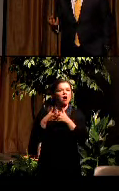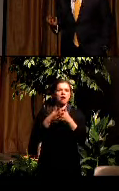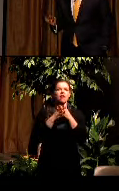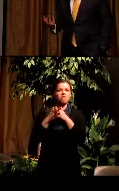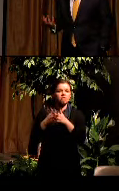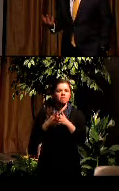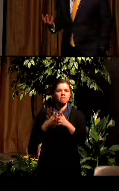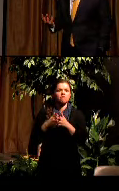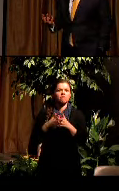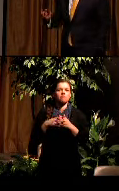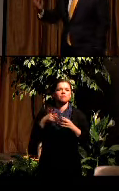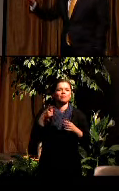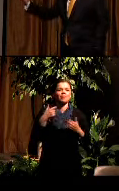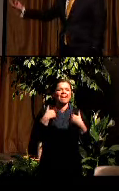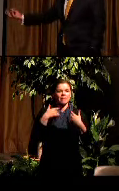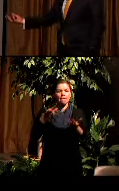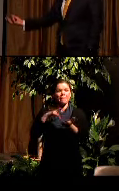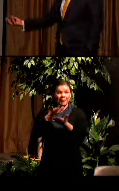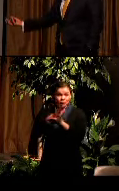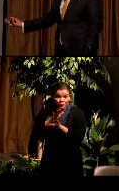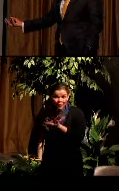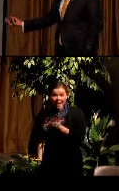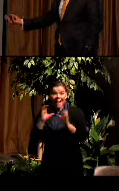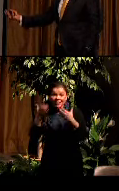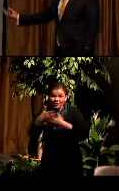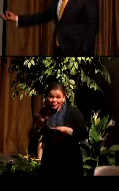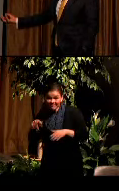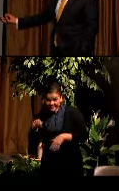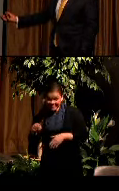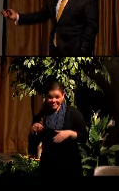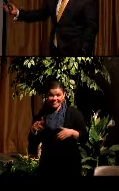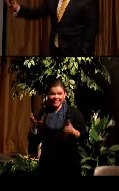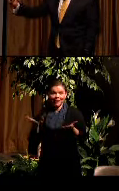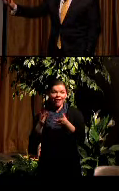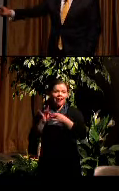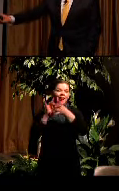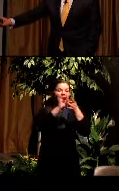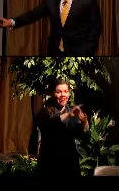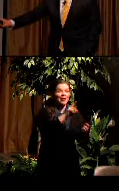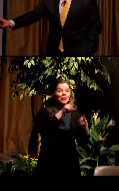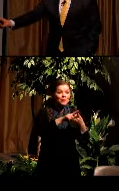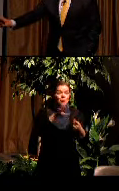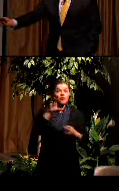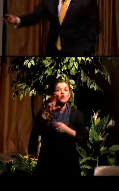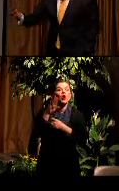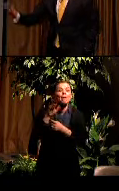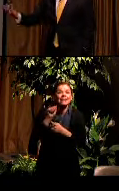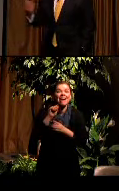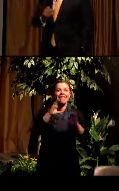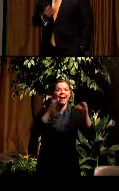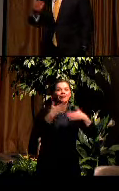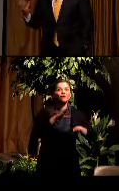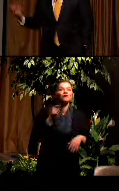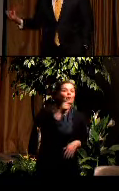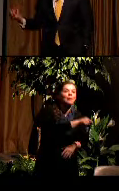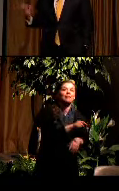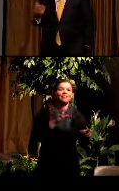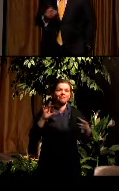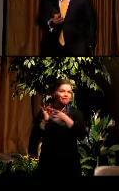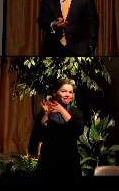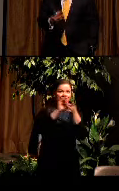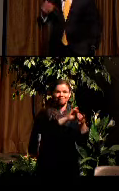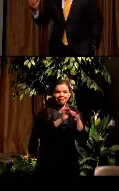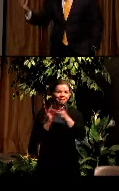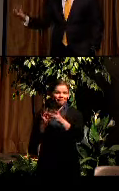usually middle school classrooms, with classrooms in places like Cuba, Nicaragua, Colombia. And the kids become pen